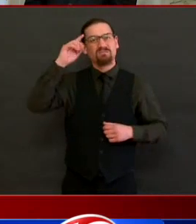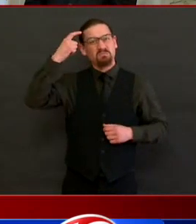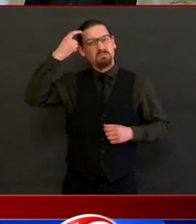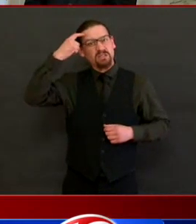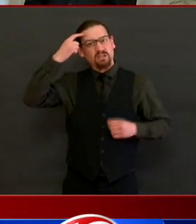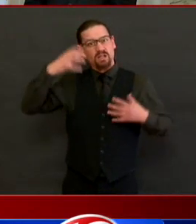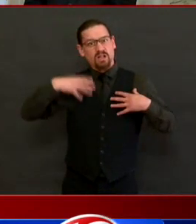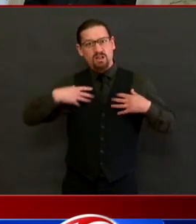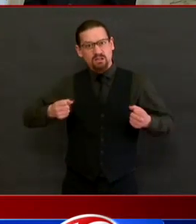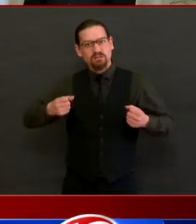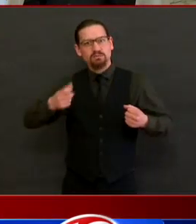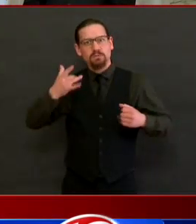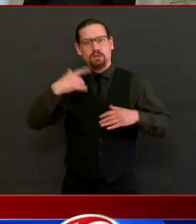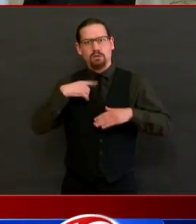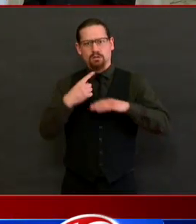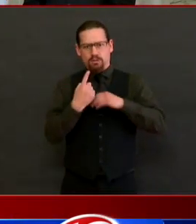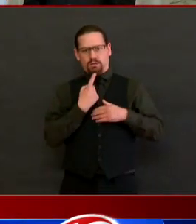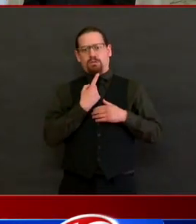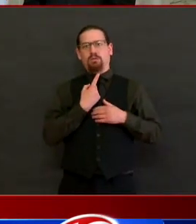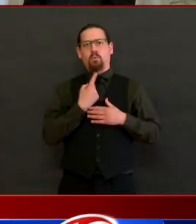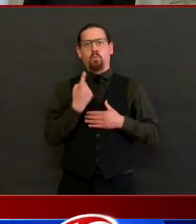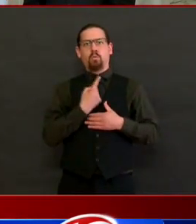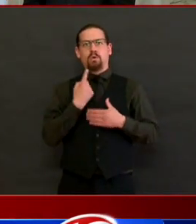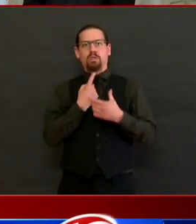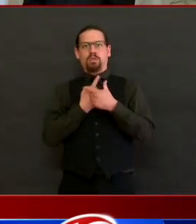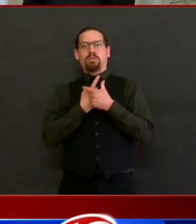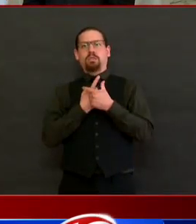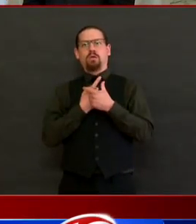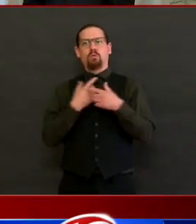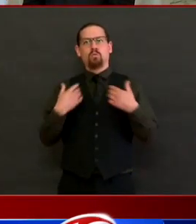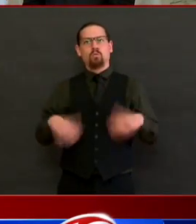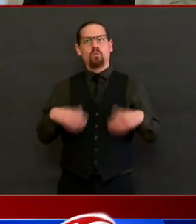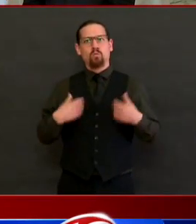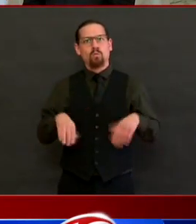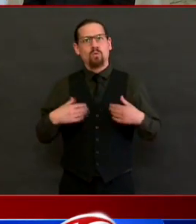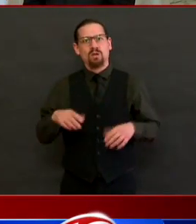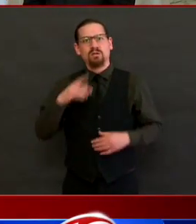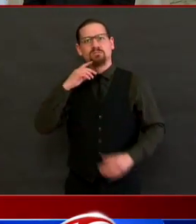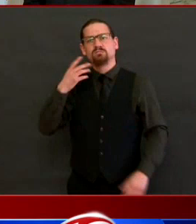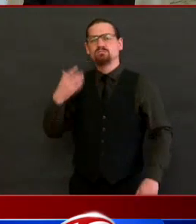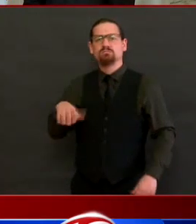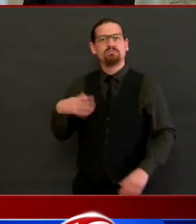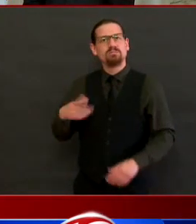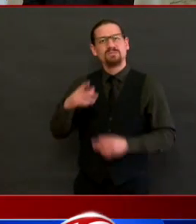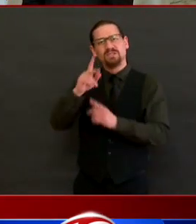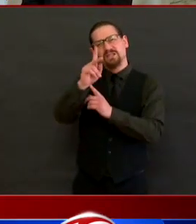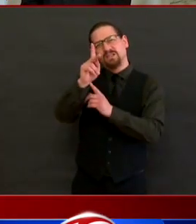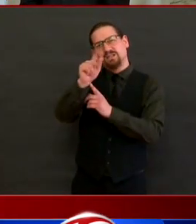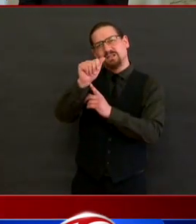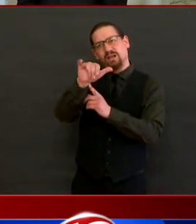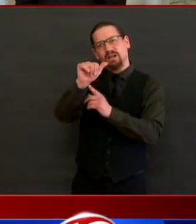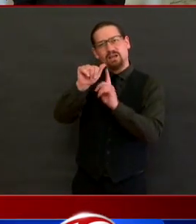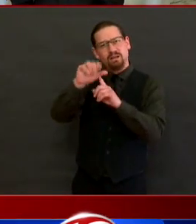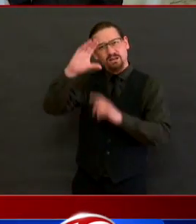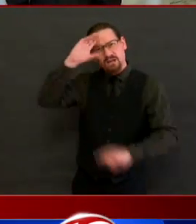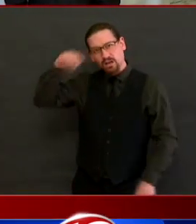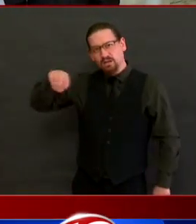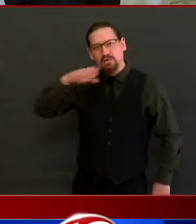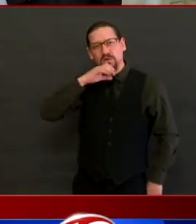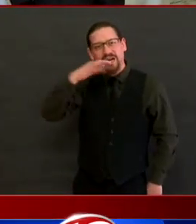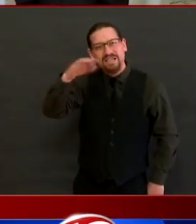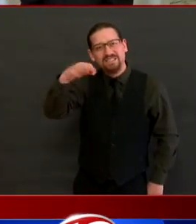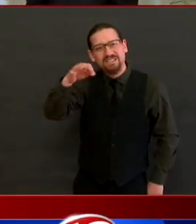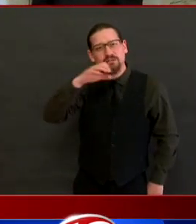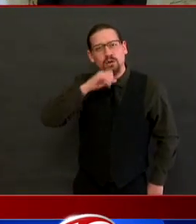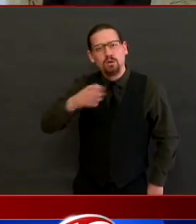be there for your loved ones. So Kaya, you're 19, but you're a superstar, you're a hero, and thanks for stepping up. So with that, I'll turn it over to Dr.